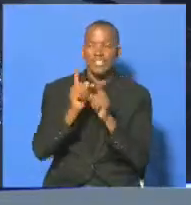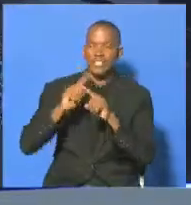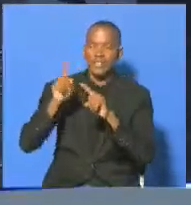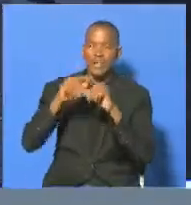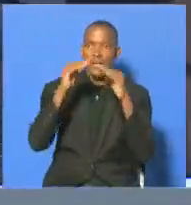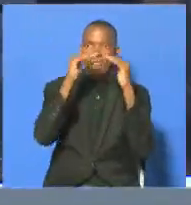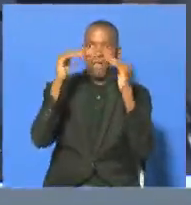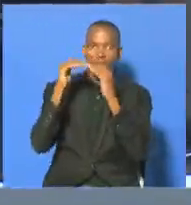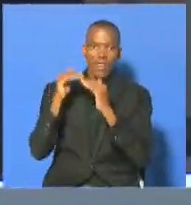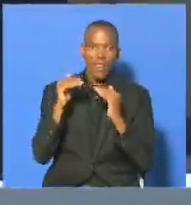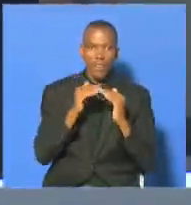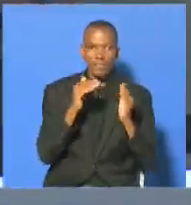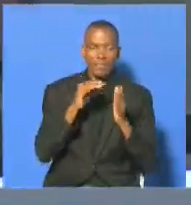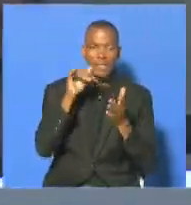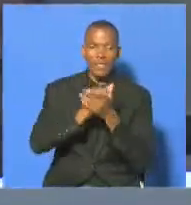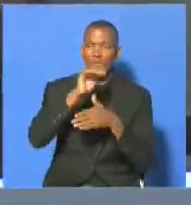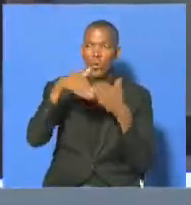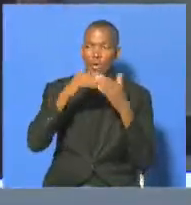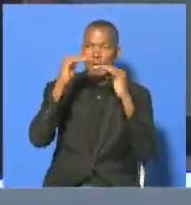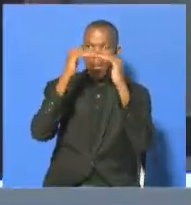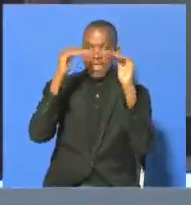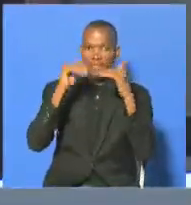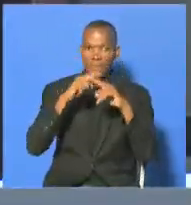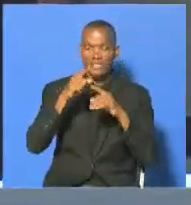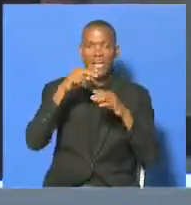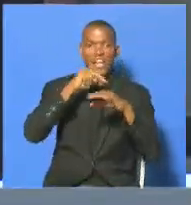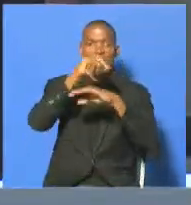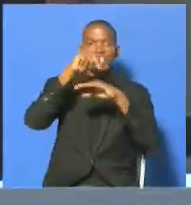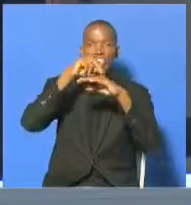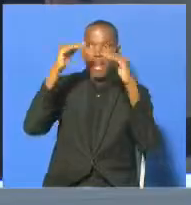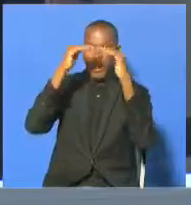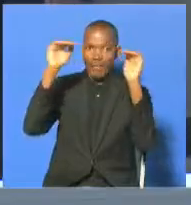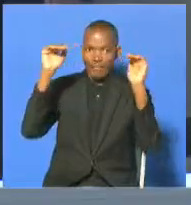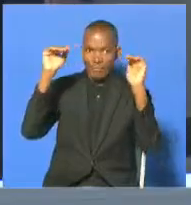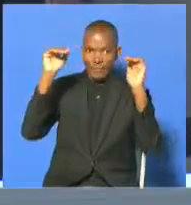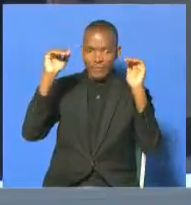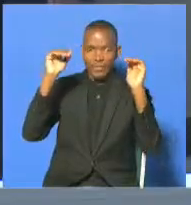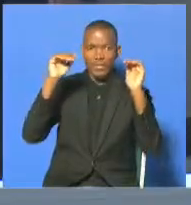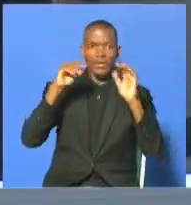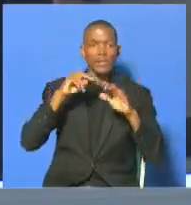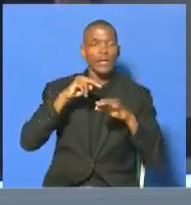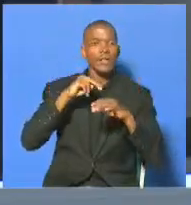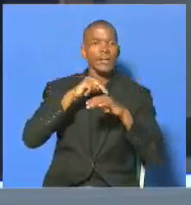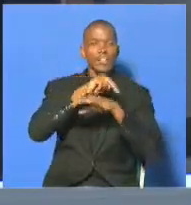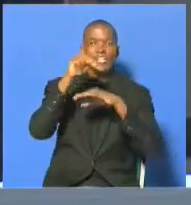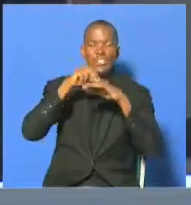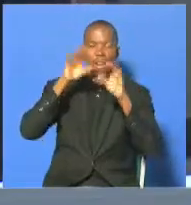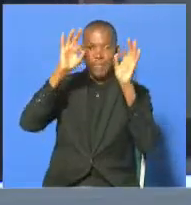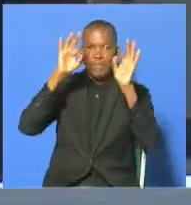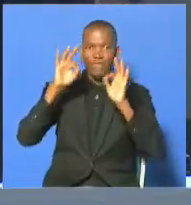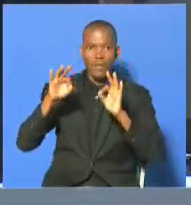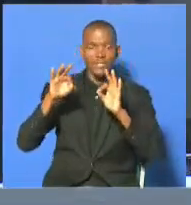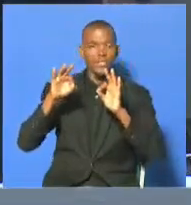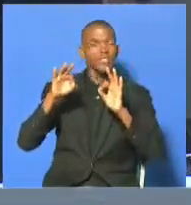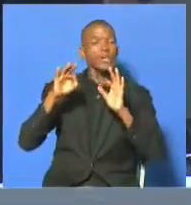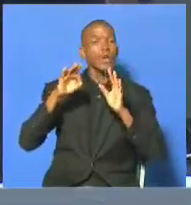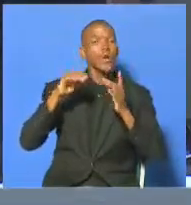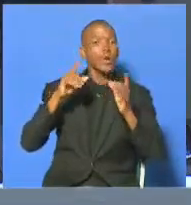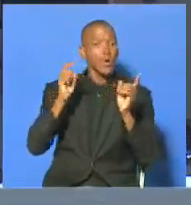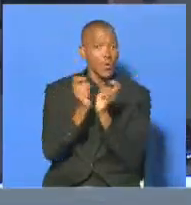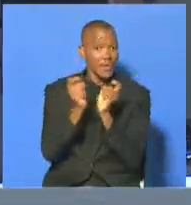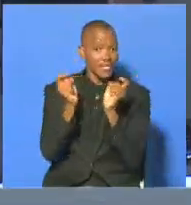levels. These levels include national, the national performance